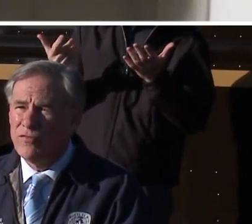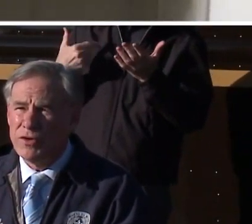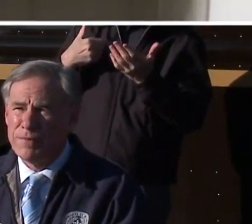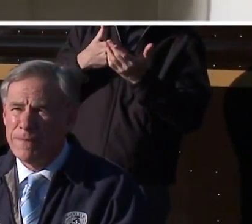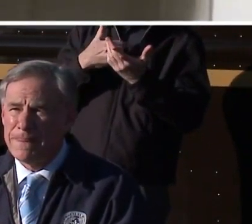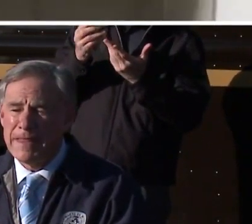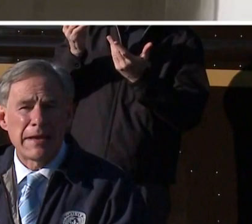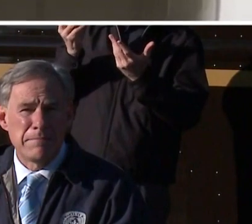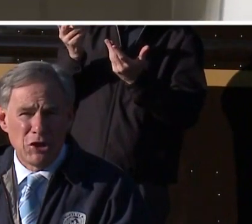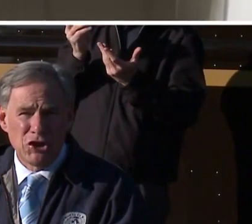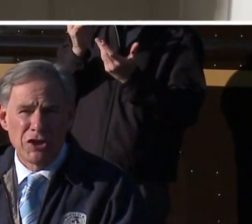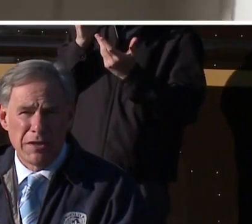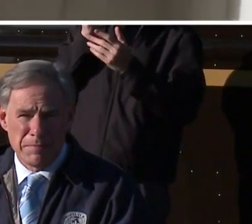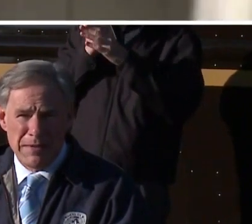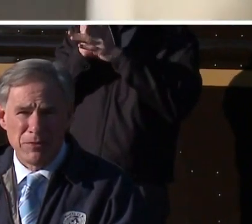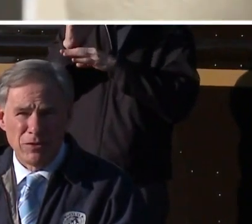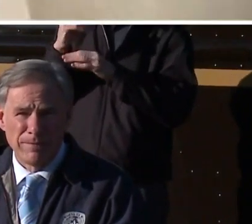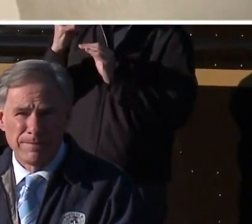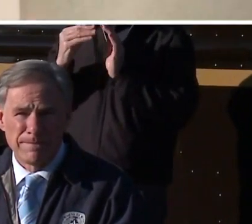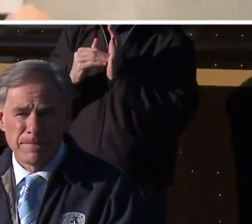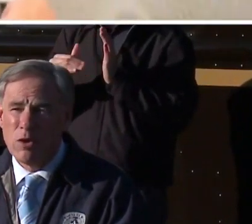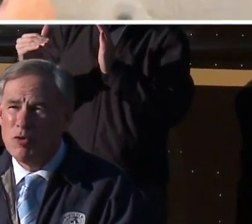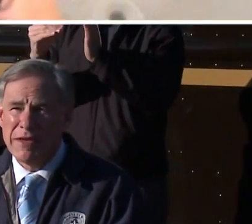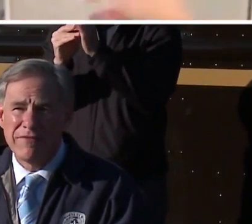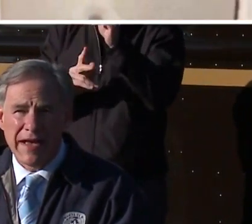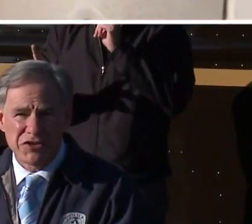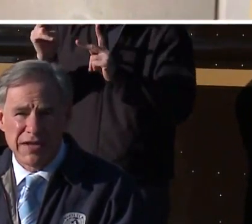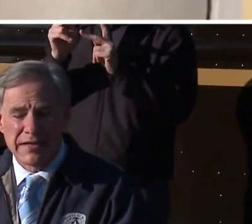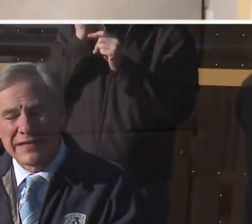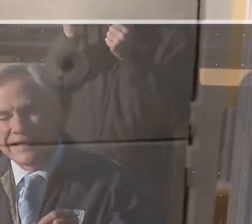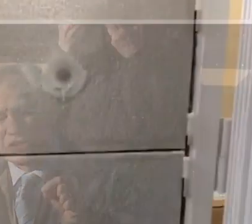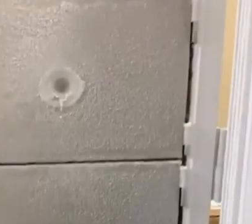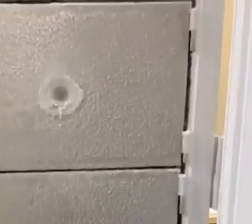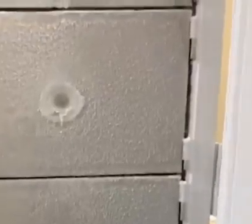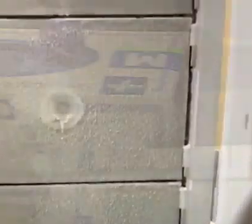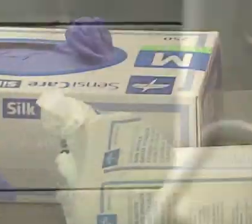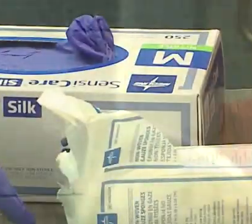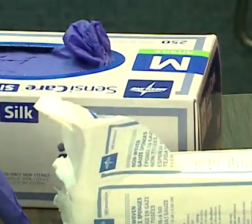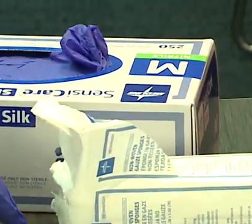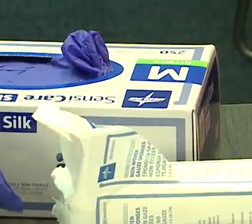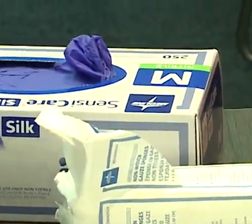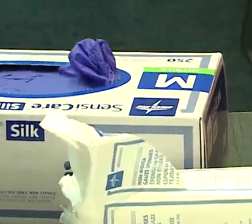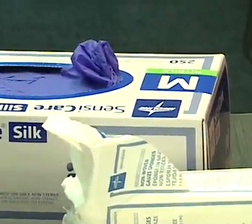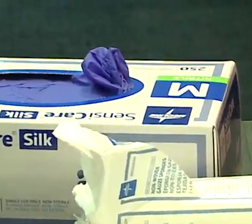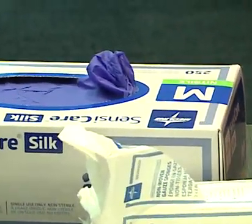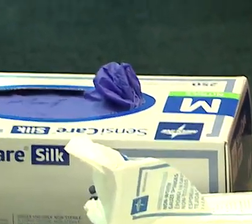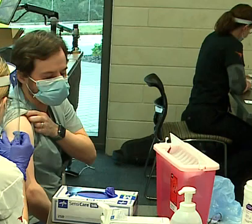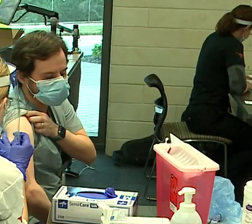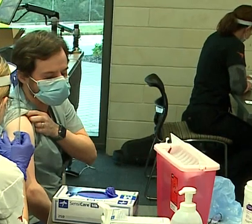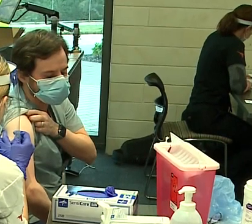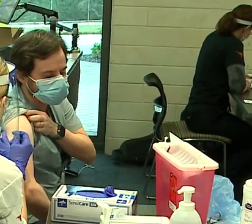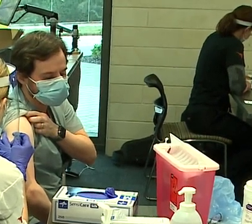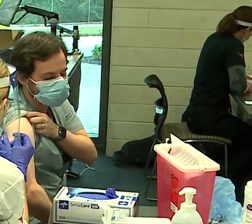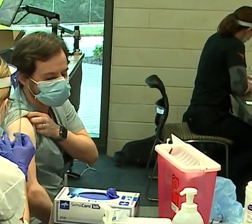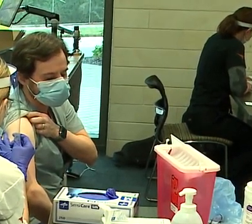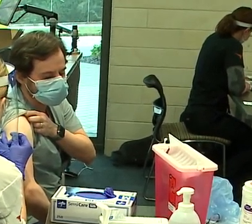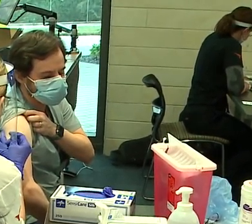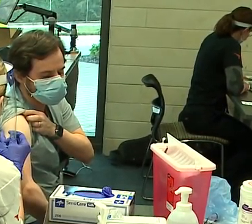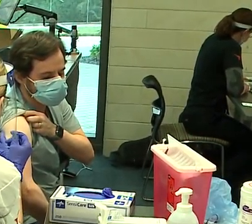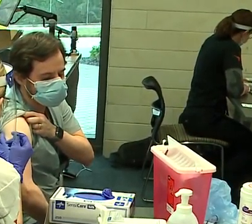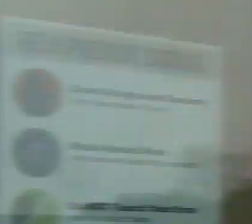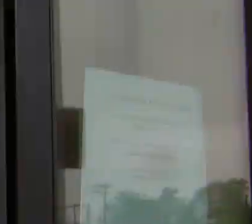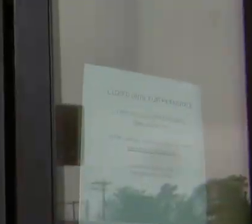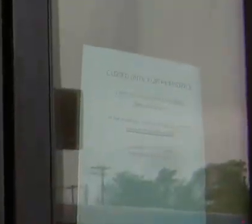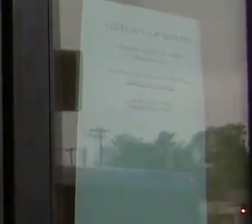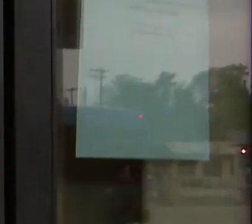well over a million people who will be vaccinated. What the governor's saying about the vaccine timeline and his